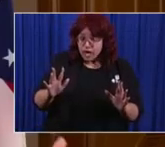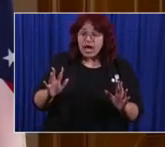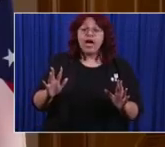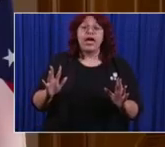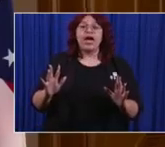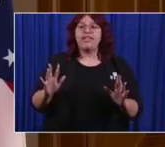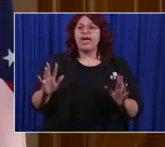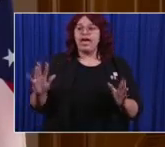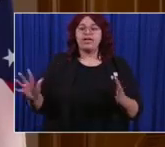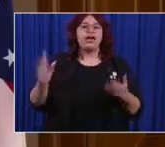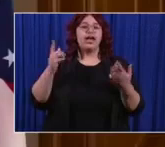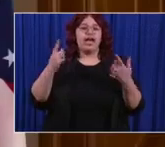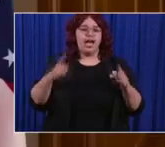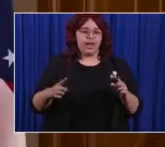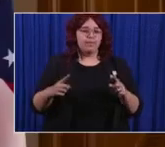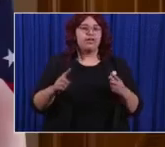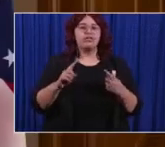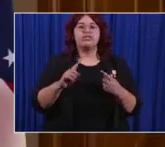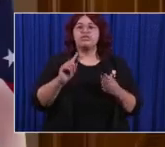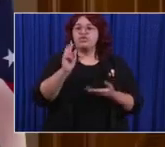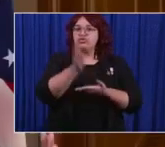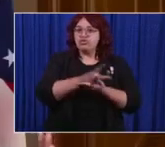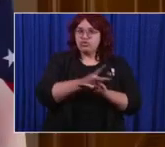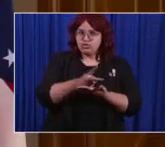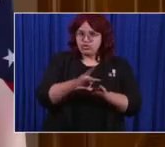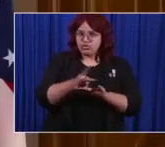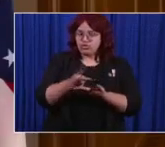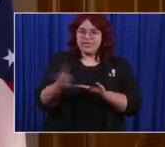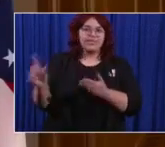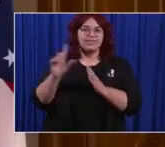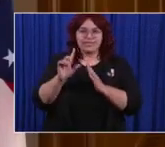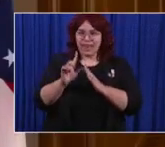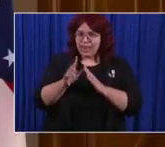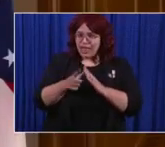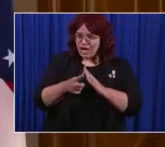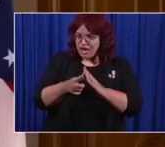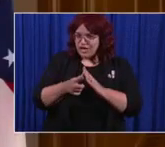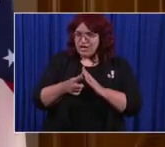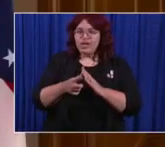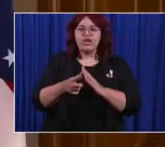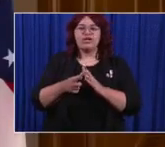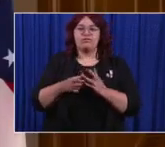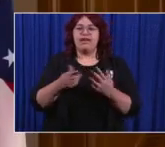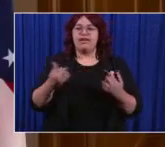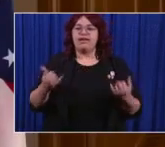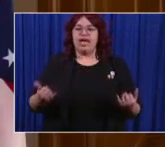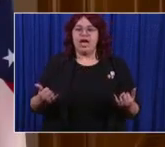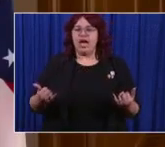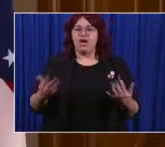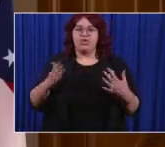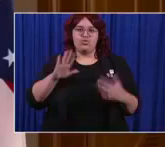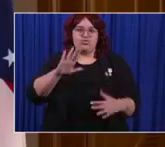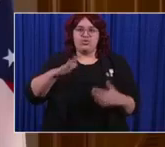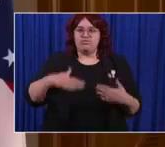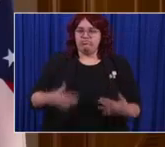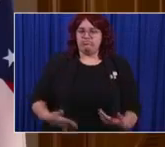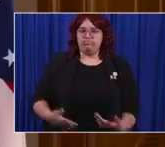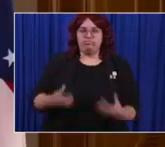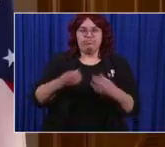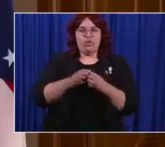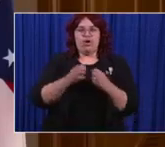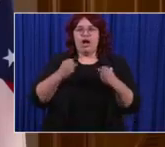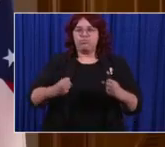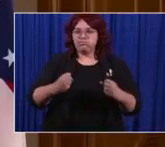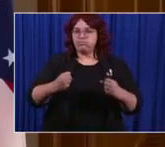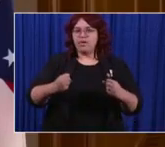elapsed, that 2 weeks after your last shot has elapsed, 2 weeks or so, you are very, very safe as you go about.